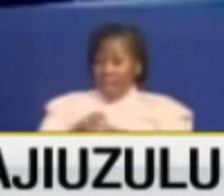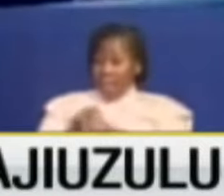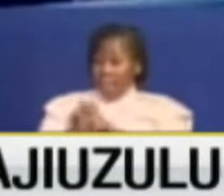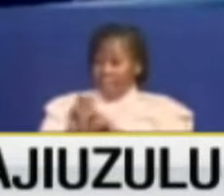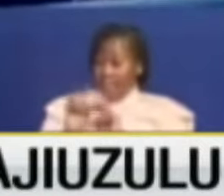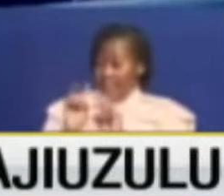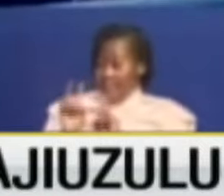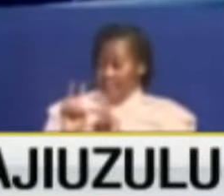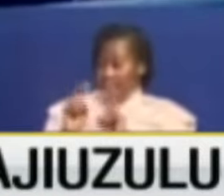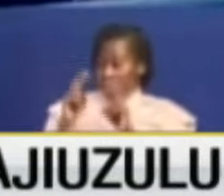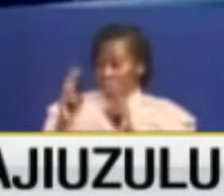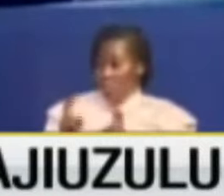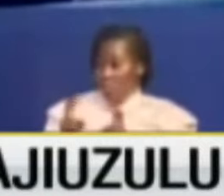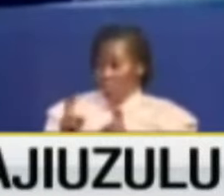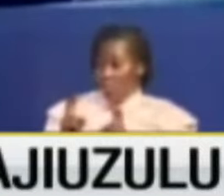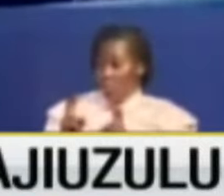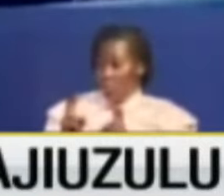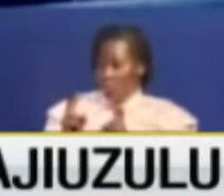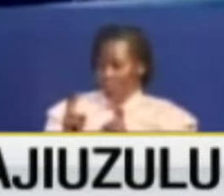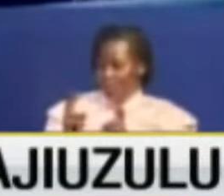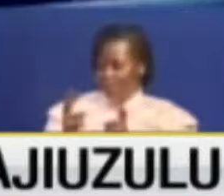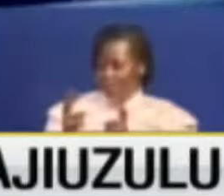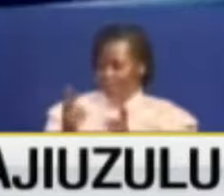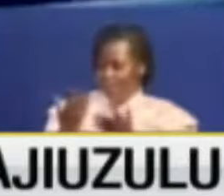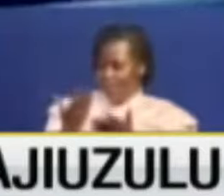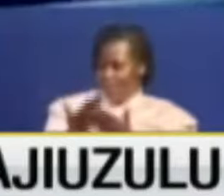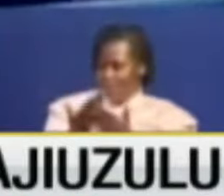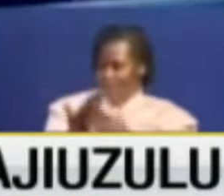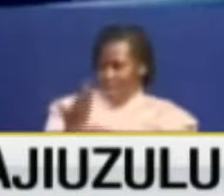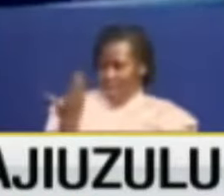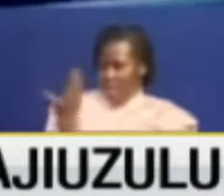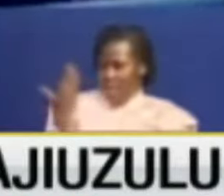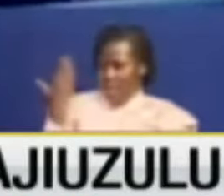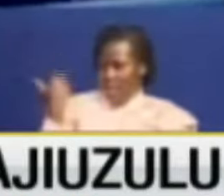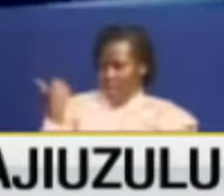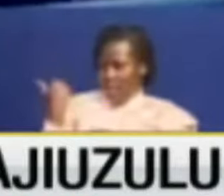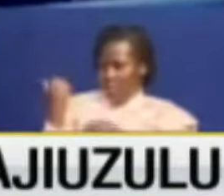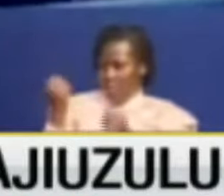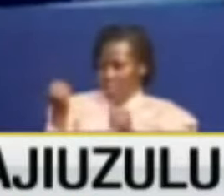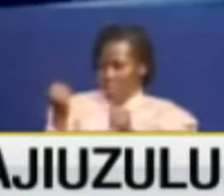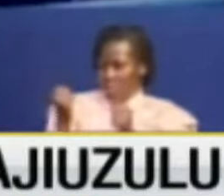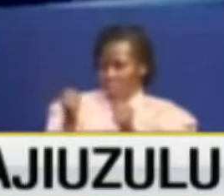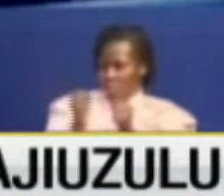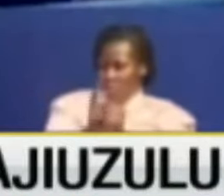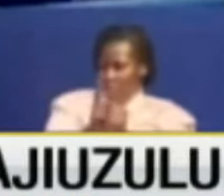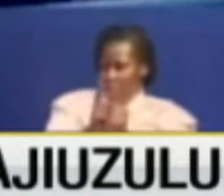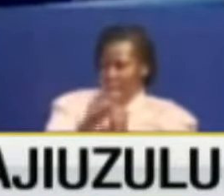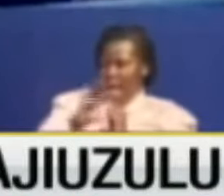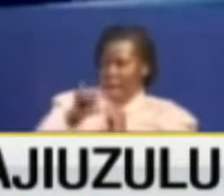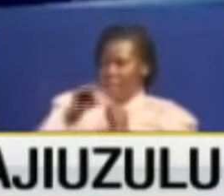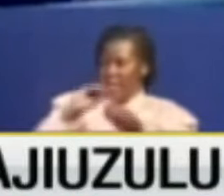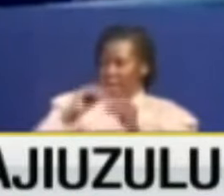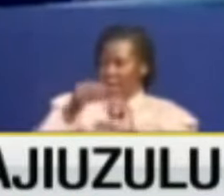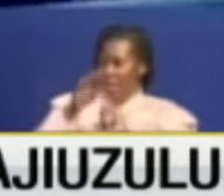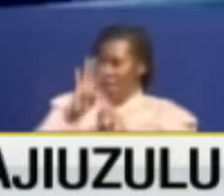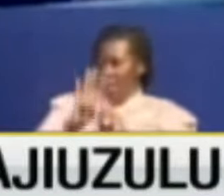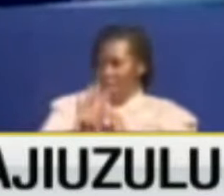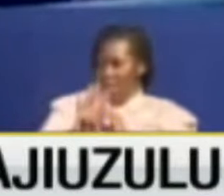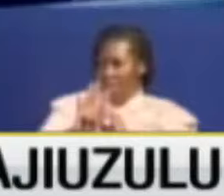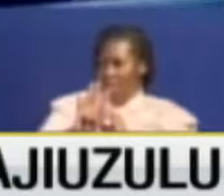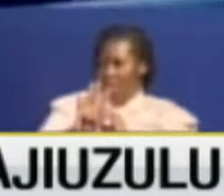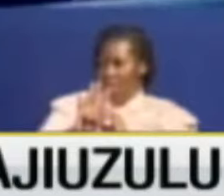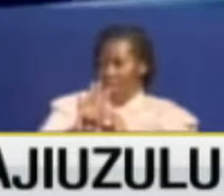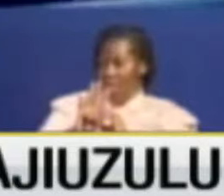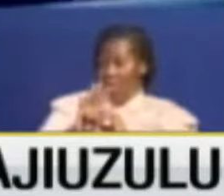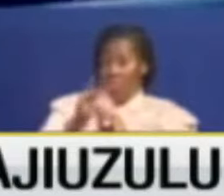at the motion you dispensed with last November, count number four,